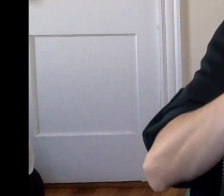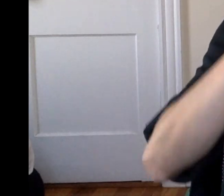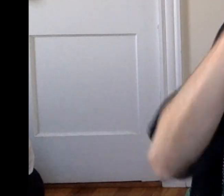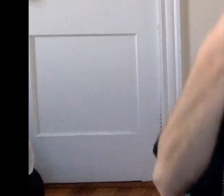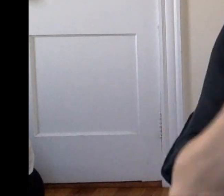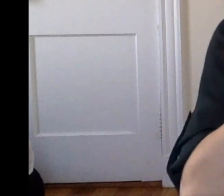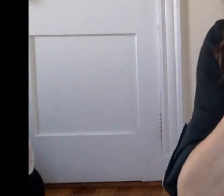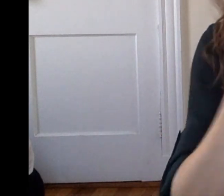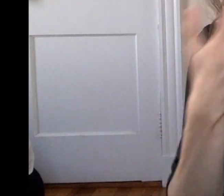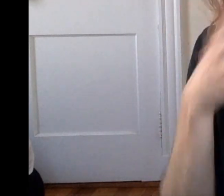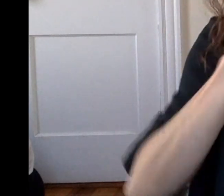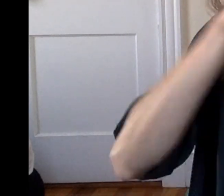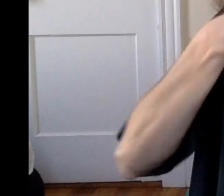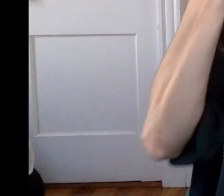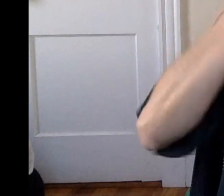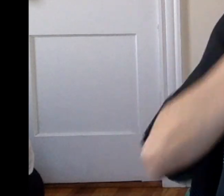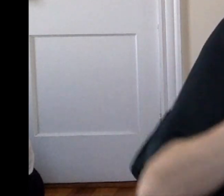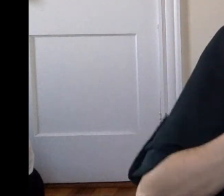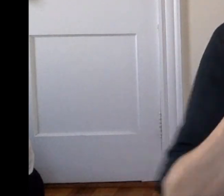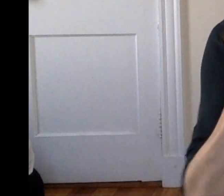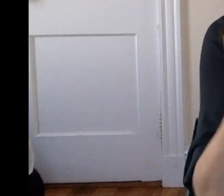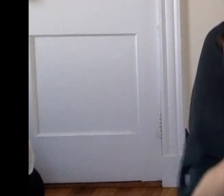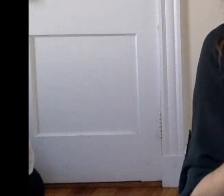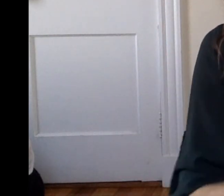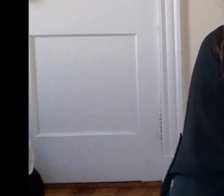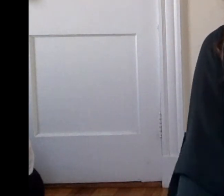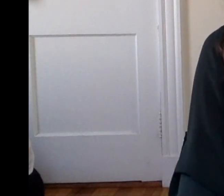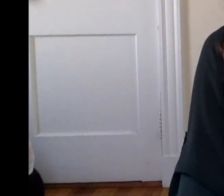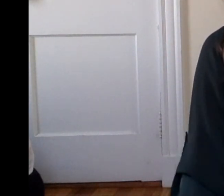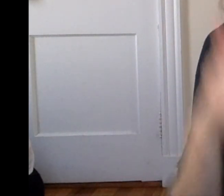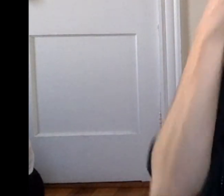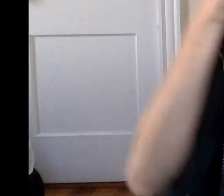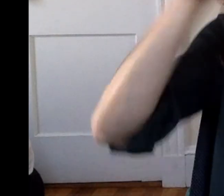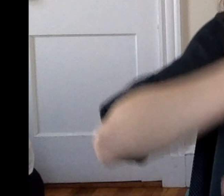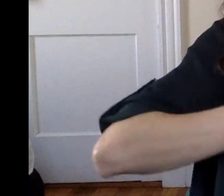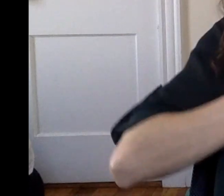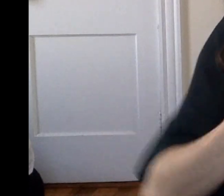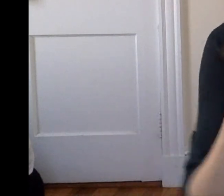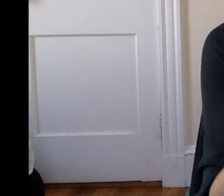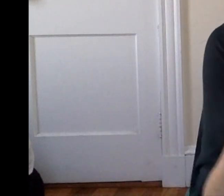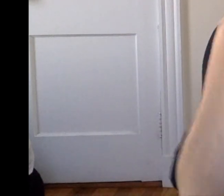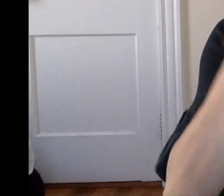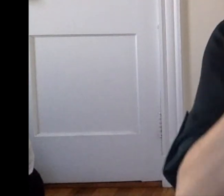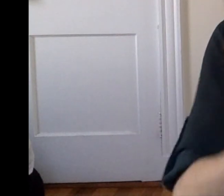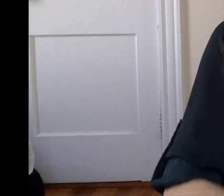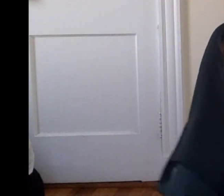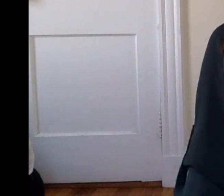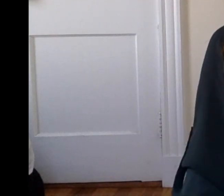any specific topics in mind that you're curious about, please let me know. Thanks for watching, and I hope you enjoyed.